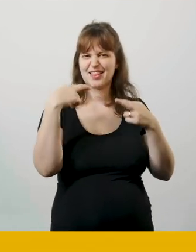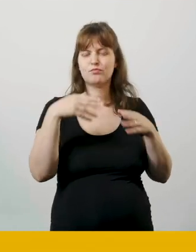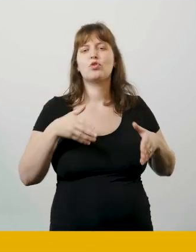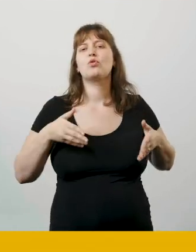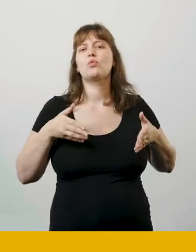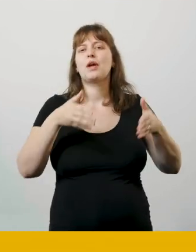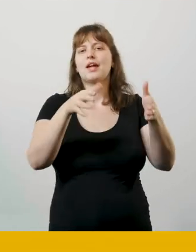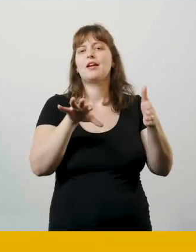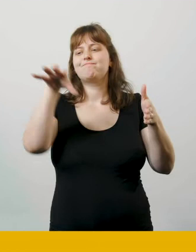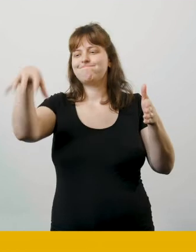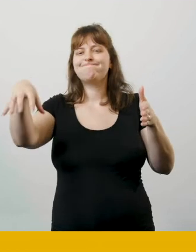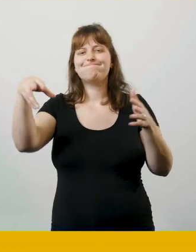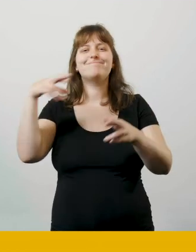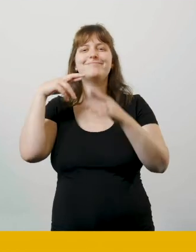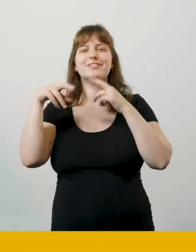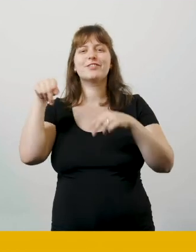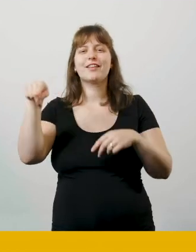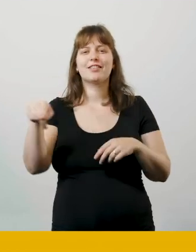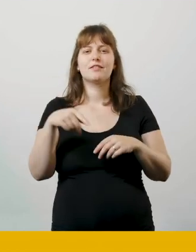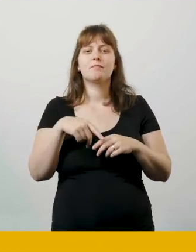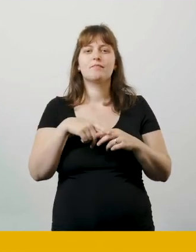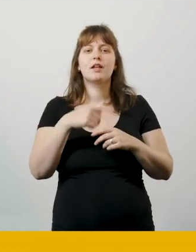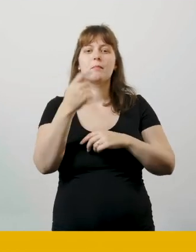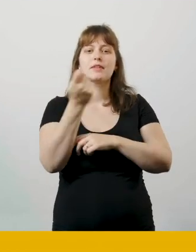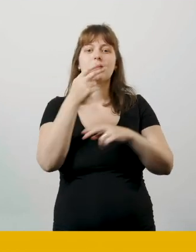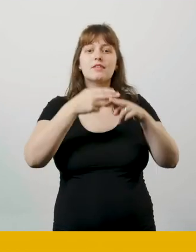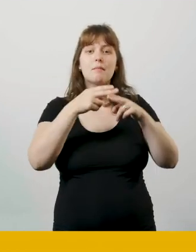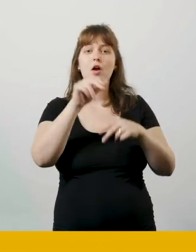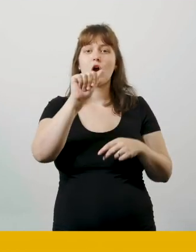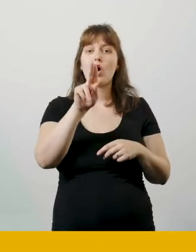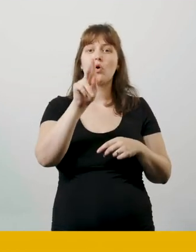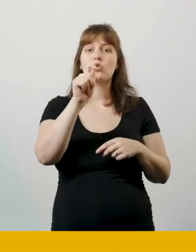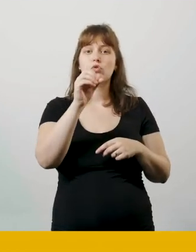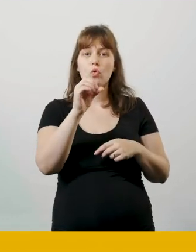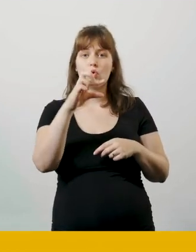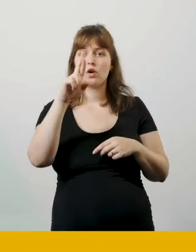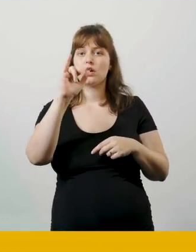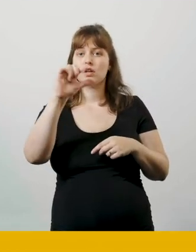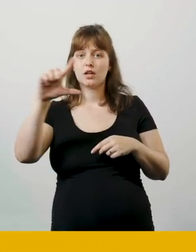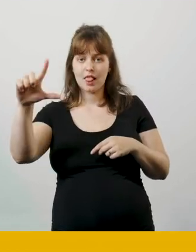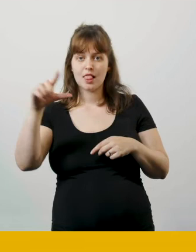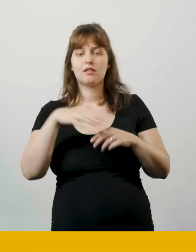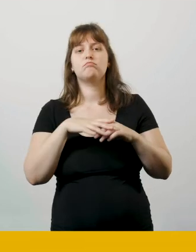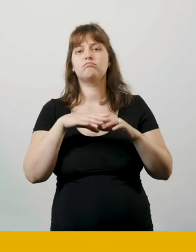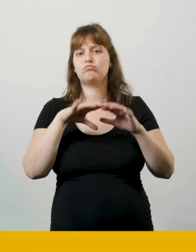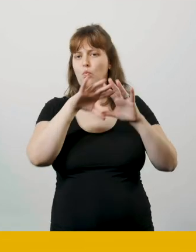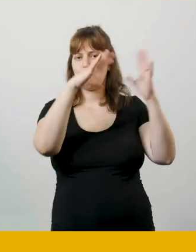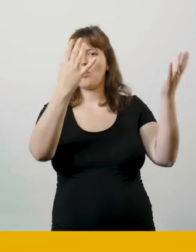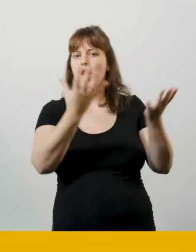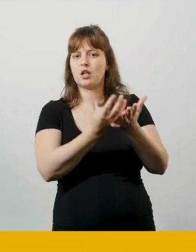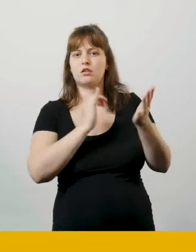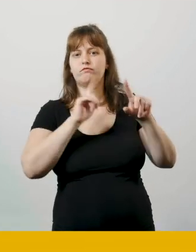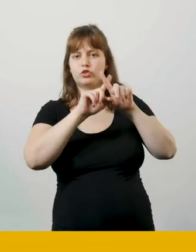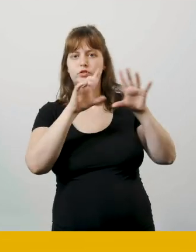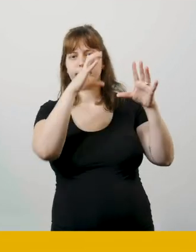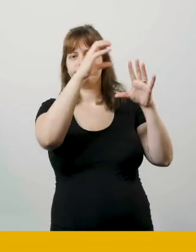street. The company is called Avril, is a global company with many different brands,